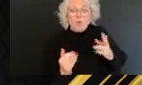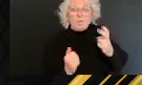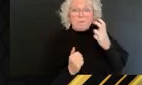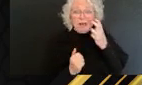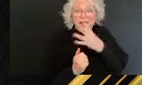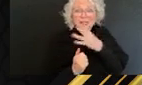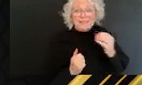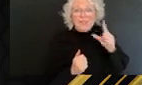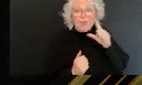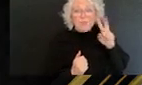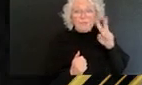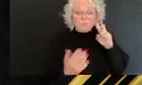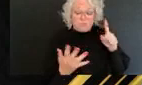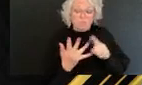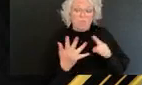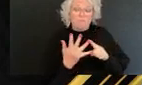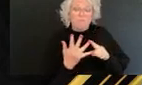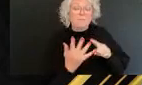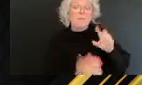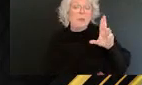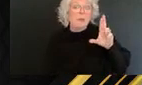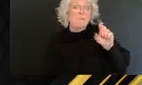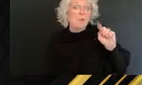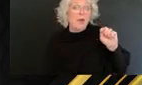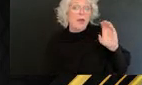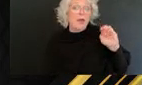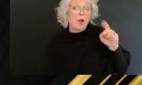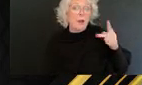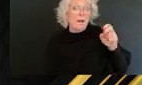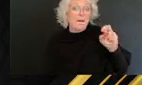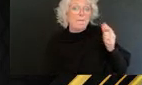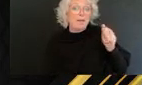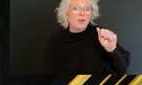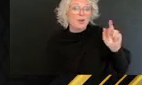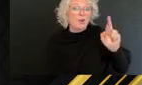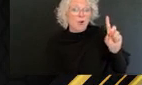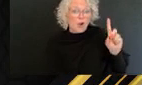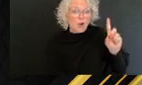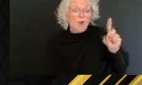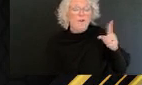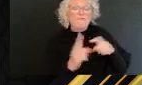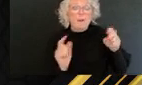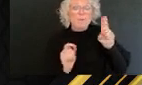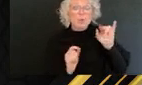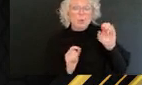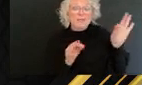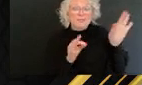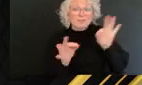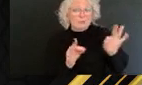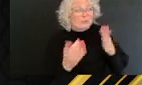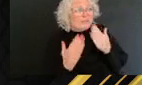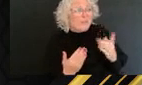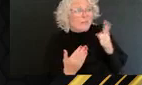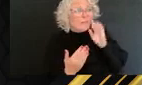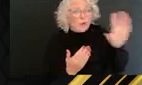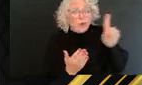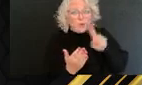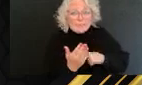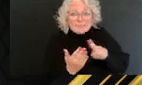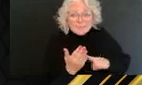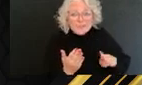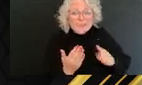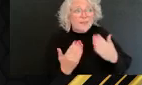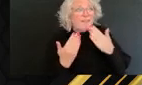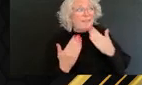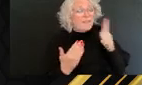and have low vision. Dr. Brett Oppengard at Uni Description. Brett, thank you so much for your important research